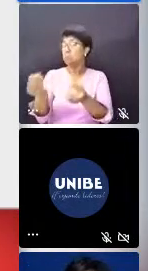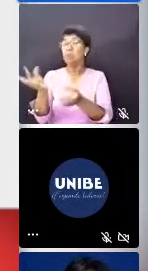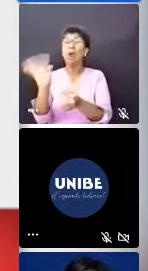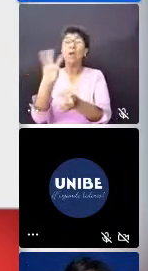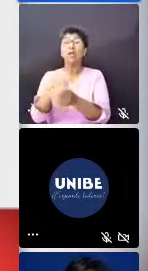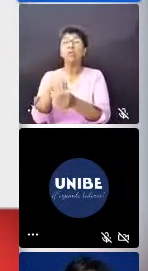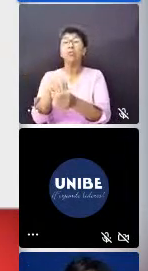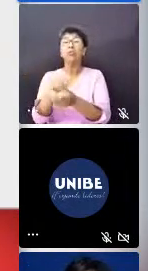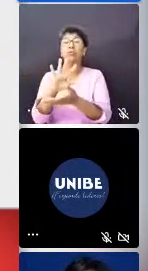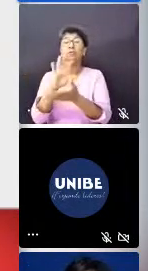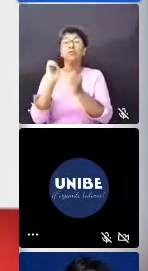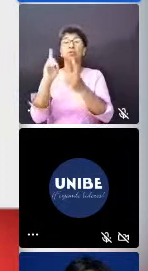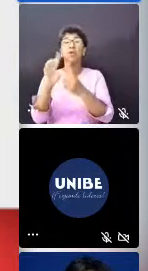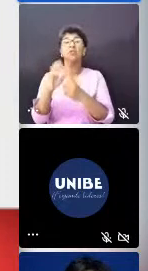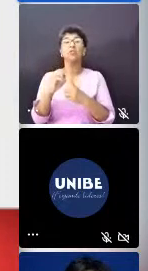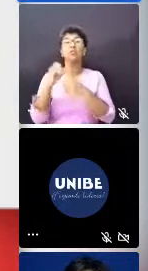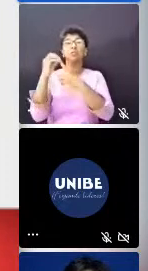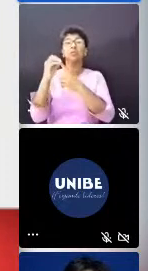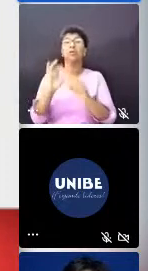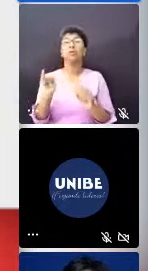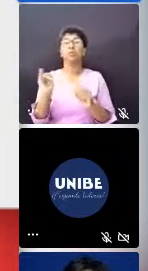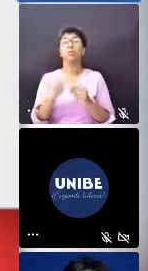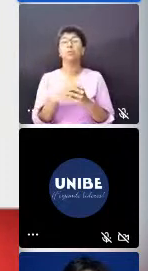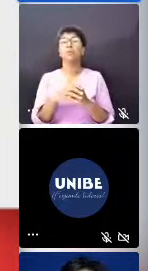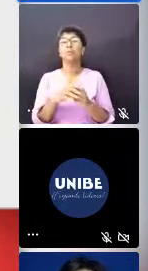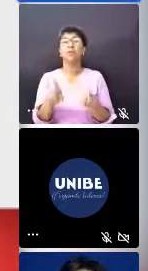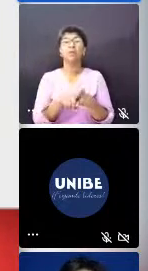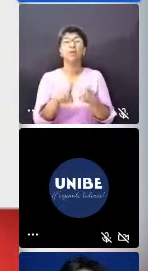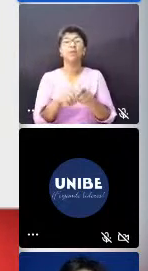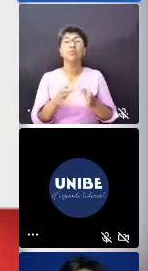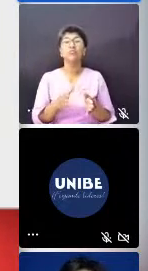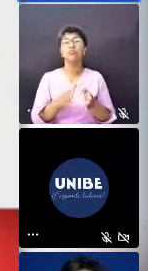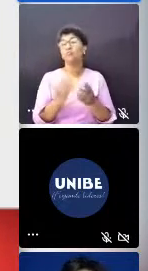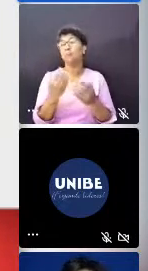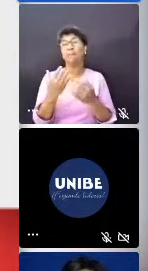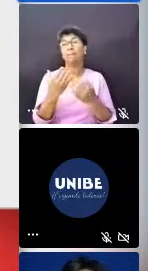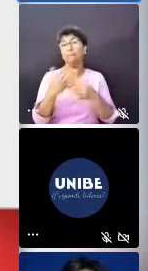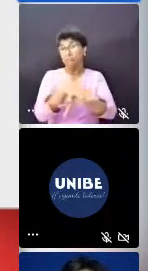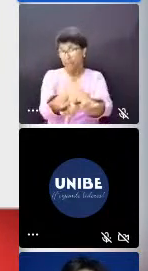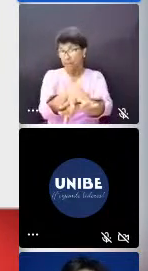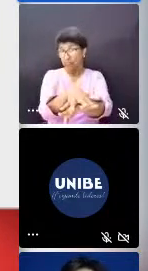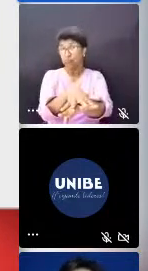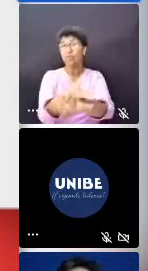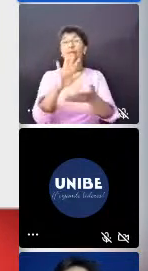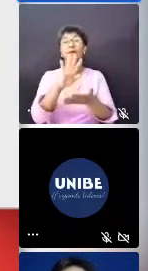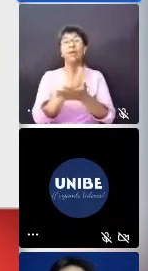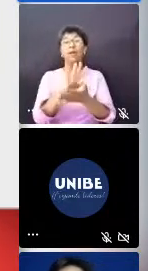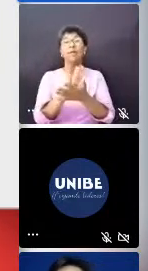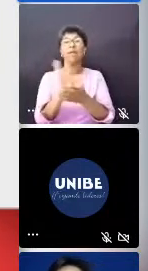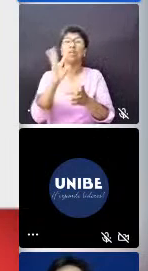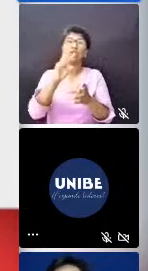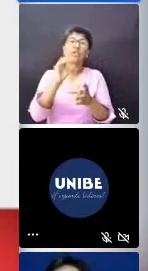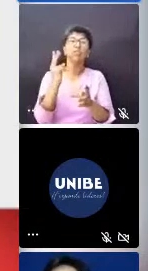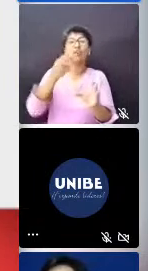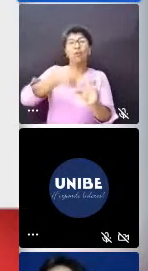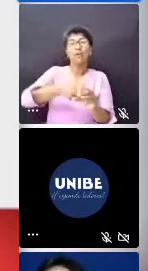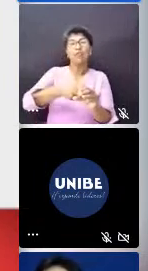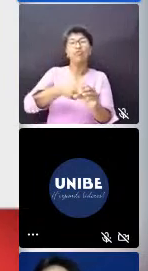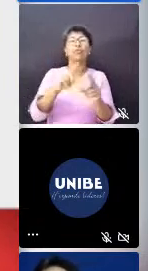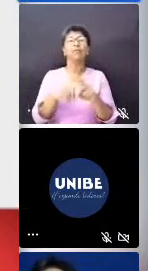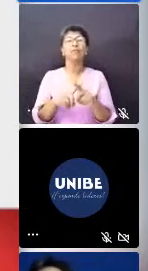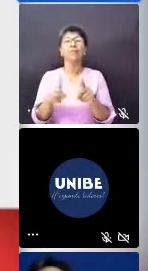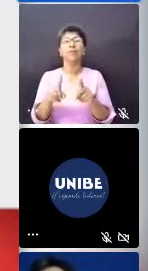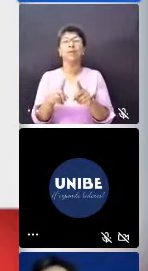inclusive classes, and there are also general mainstream classes, there are integration classes, and